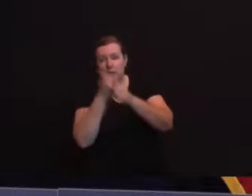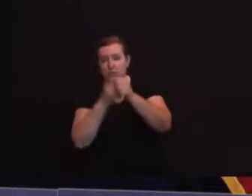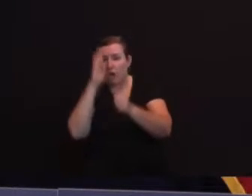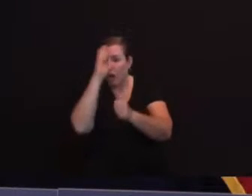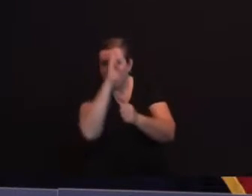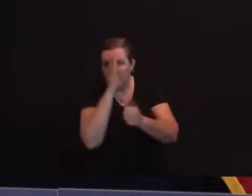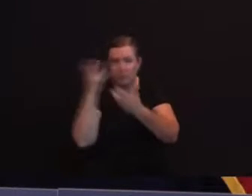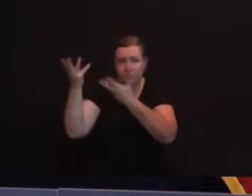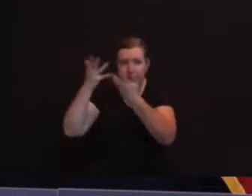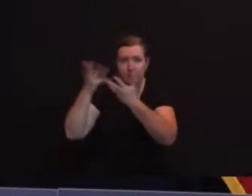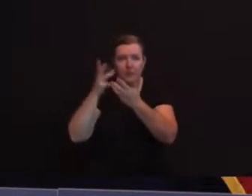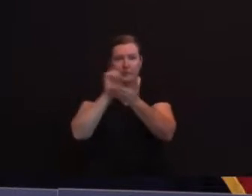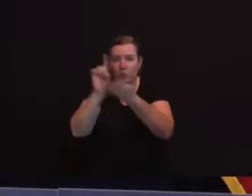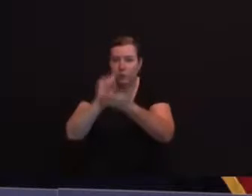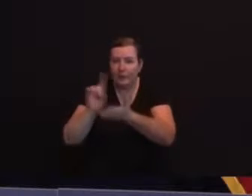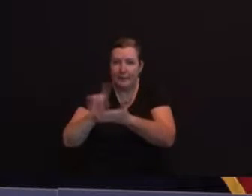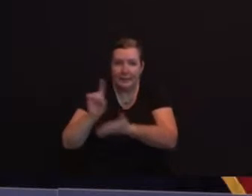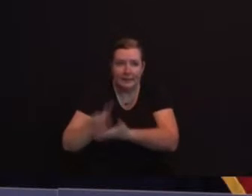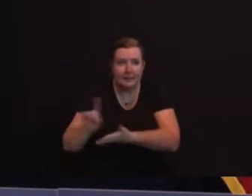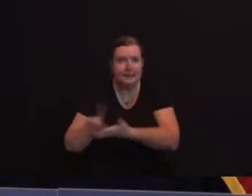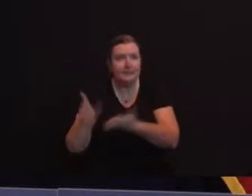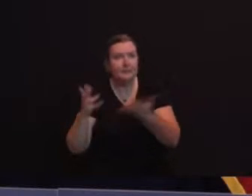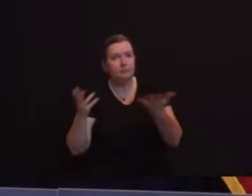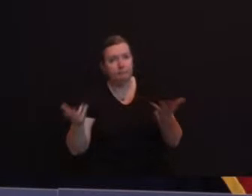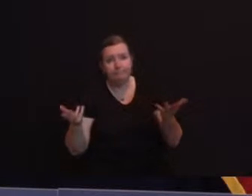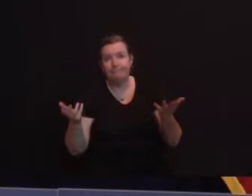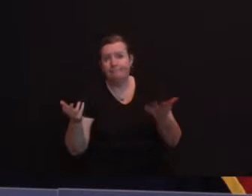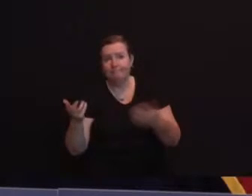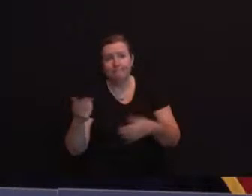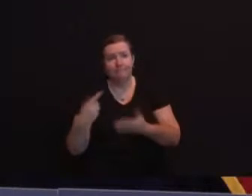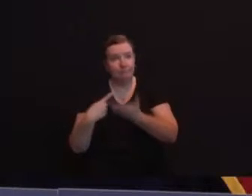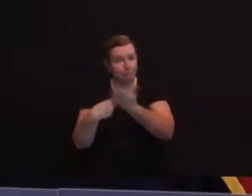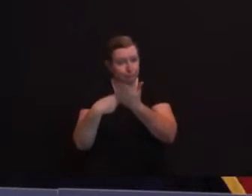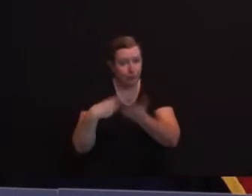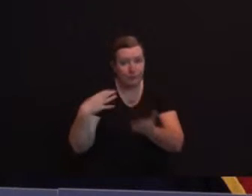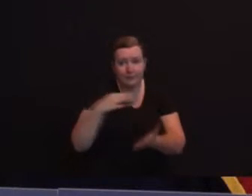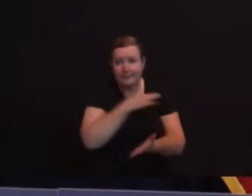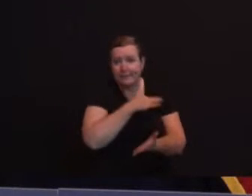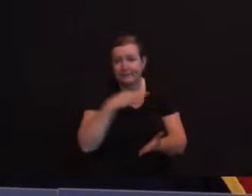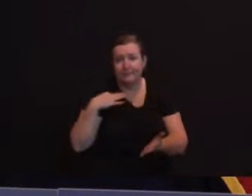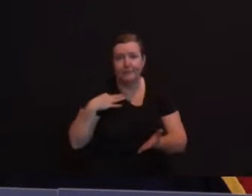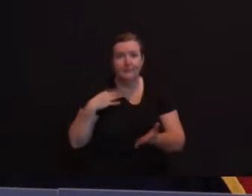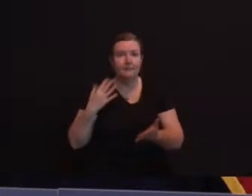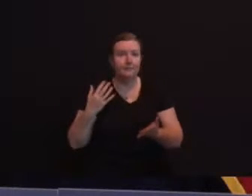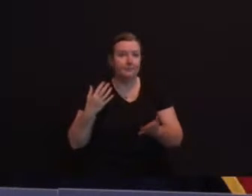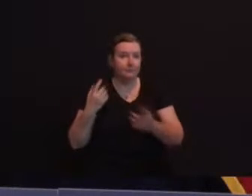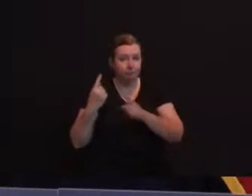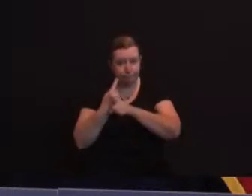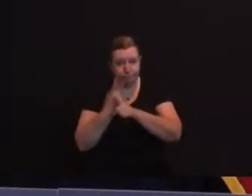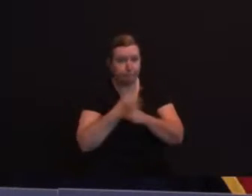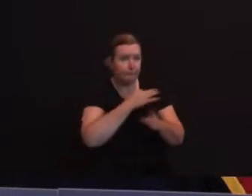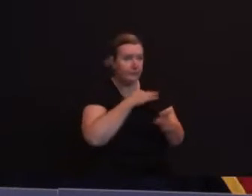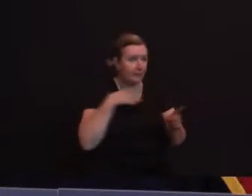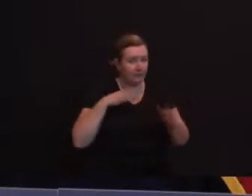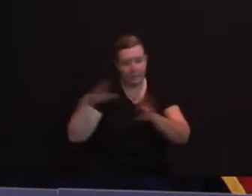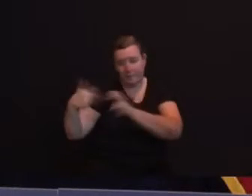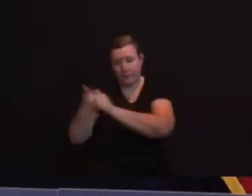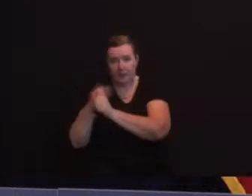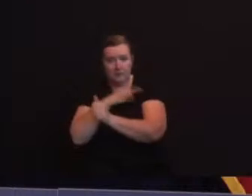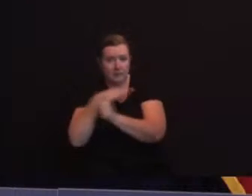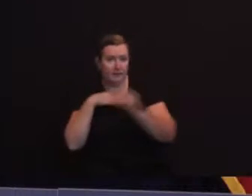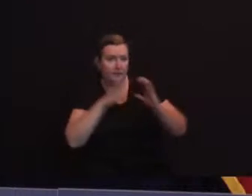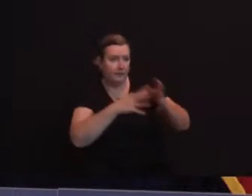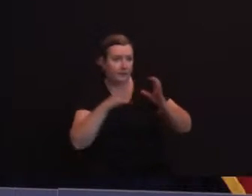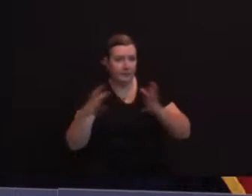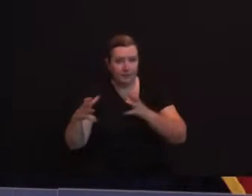weekly, and we've talked about staffing. You're in conventional staffing, get your contingency and crisis staffing